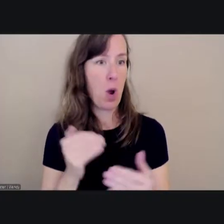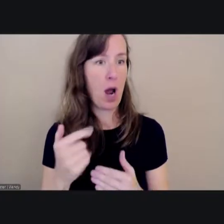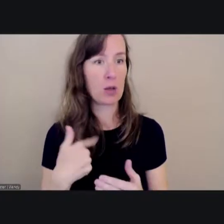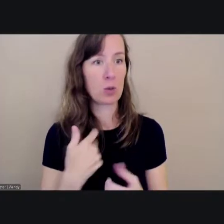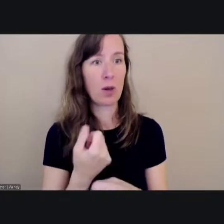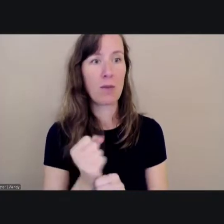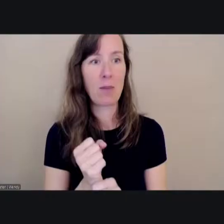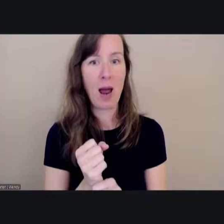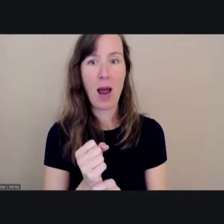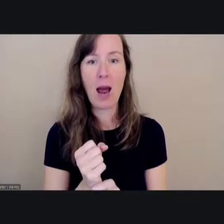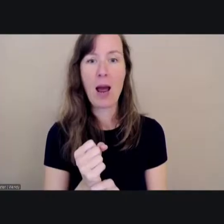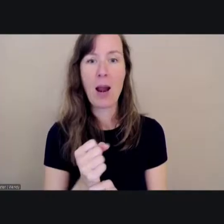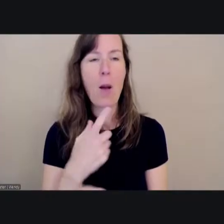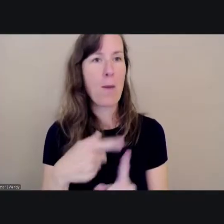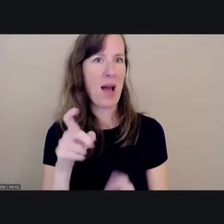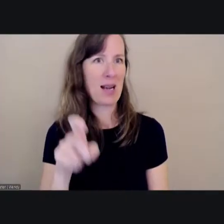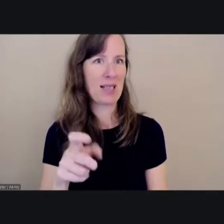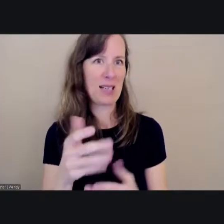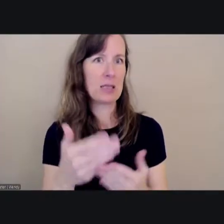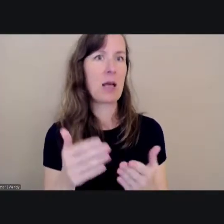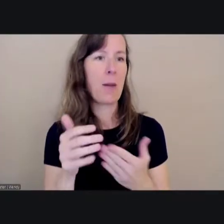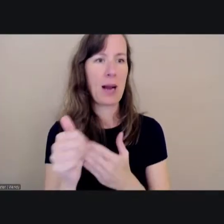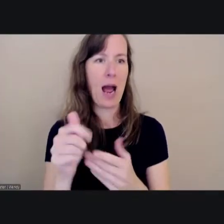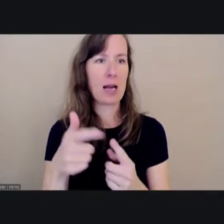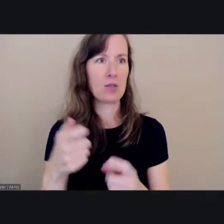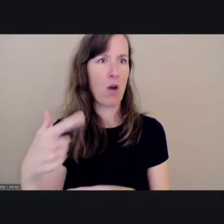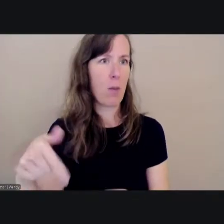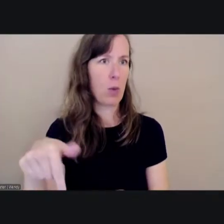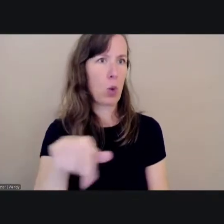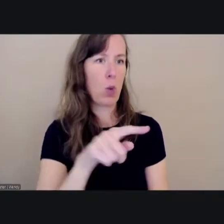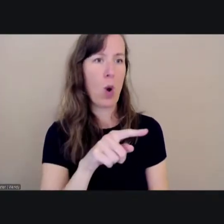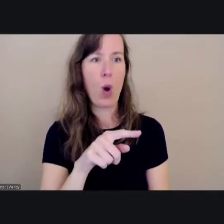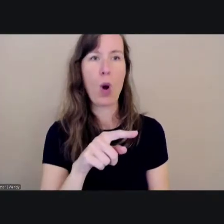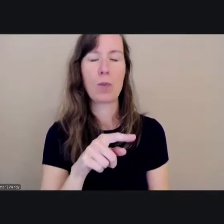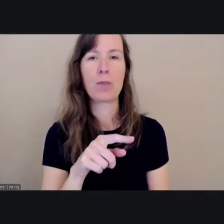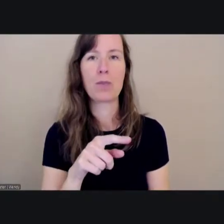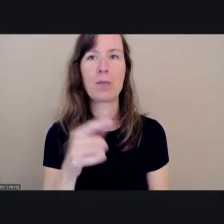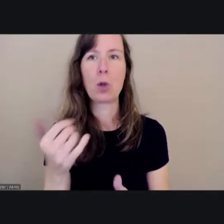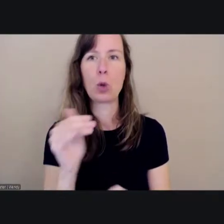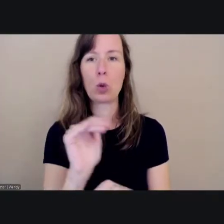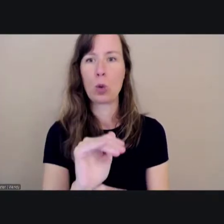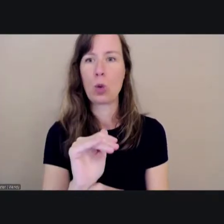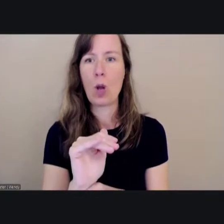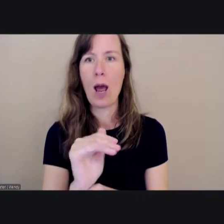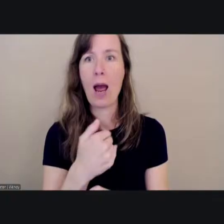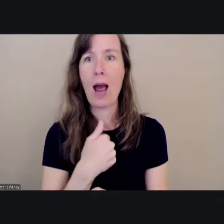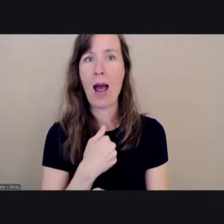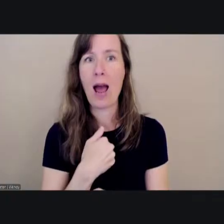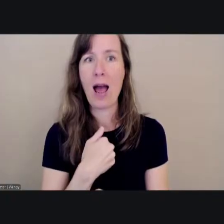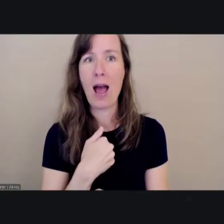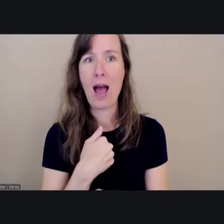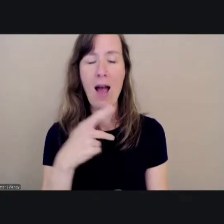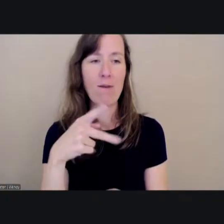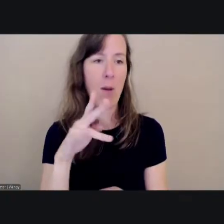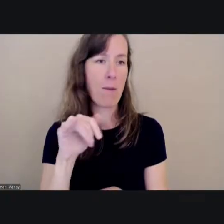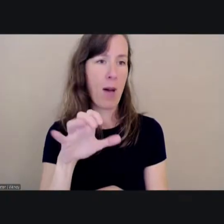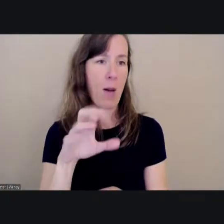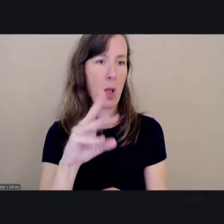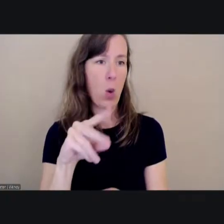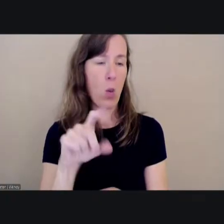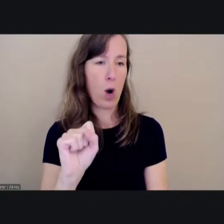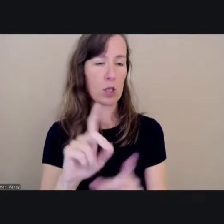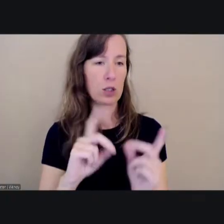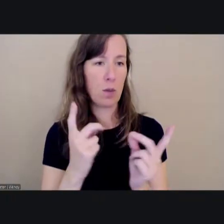need guidance from you all at a certain point. Tonight, we will have the Public Works Department